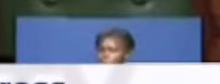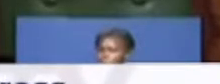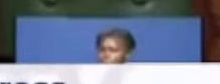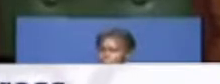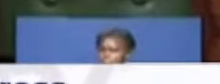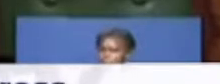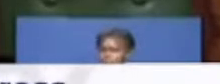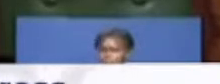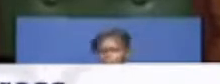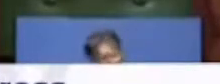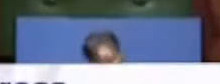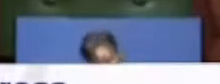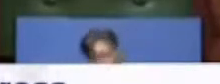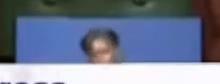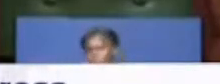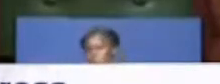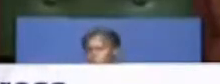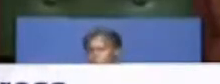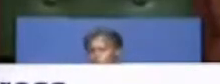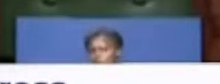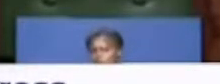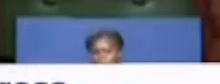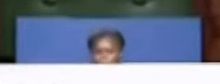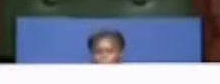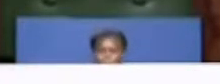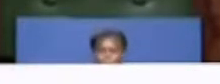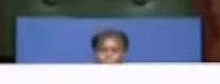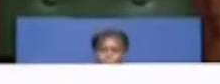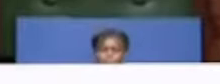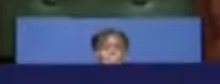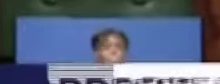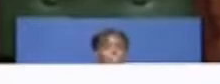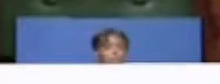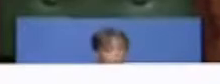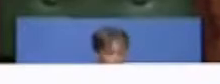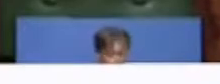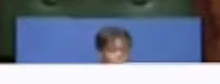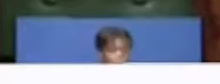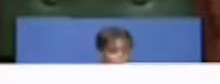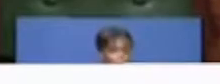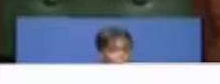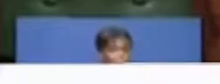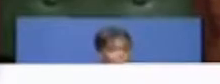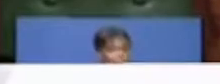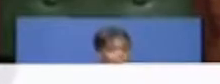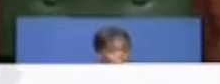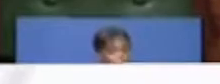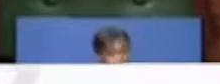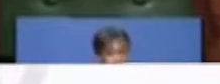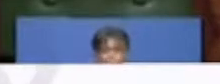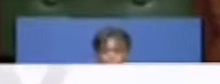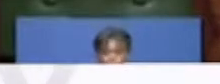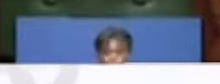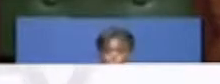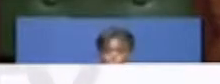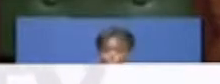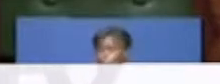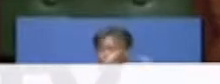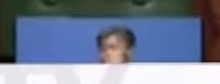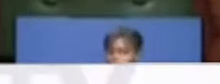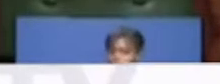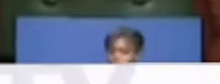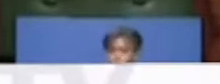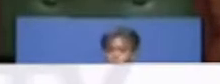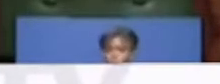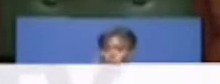it, how will it return to punish our nation? And if we embrace it, who are the winners and losers of that